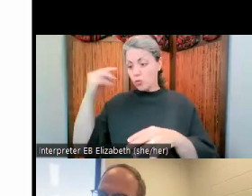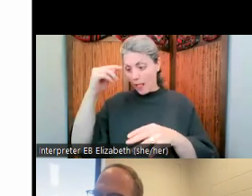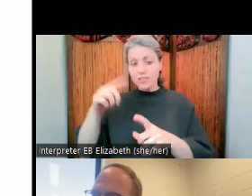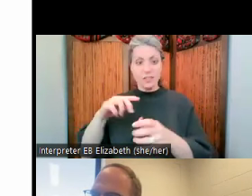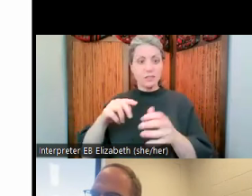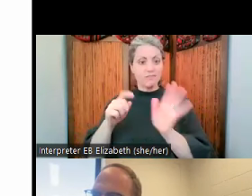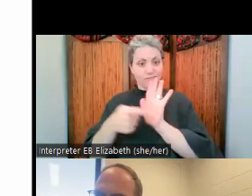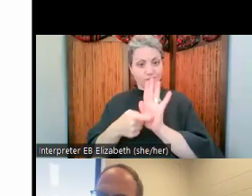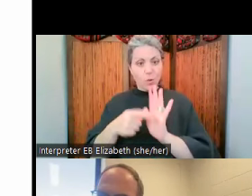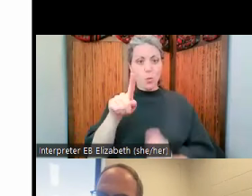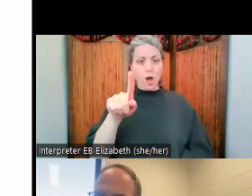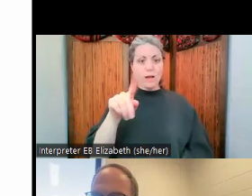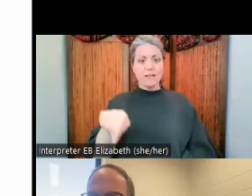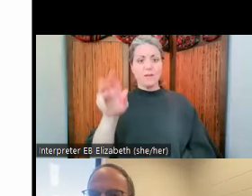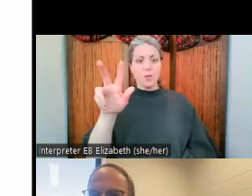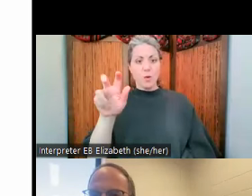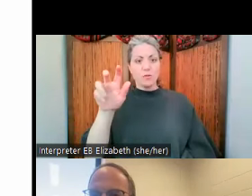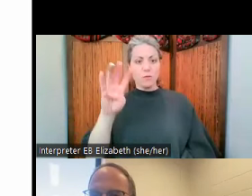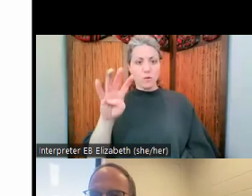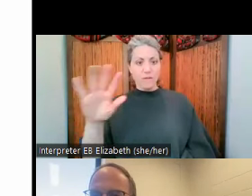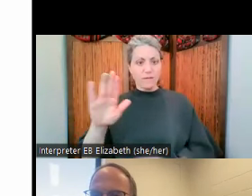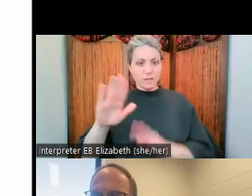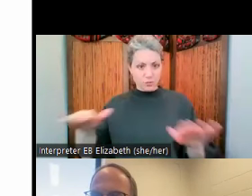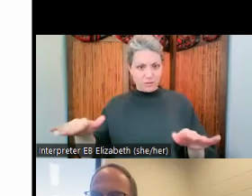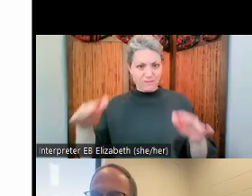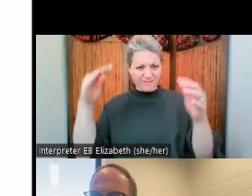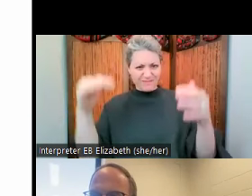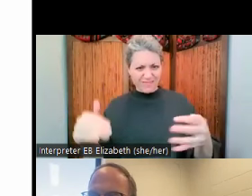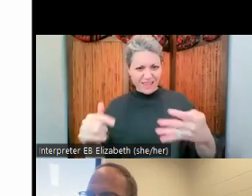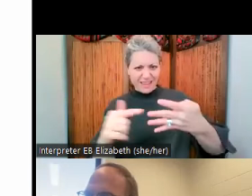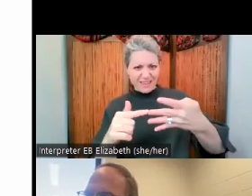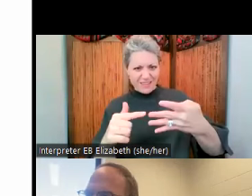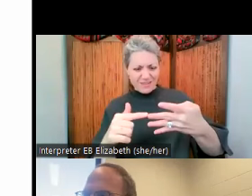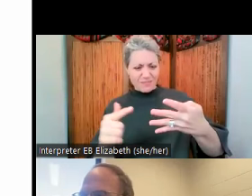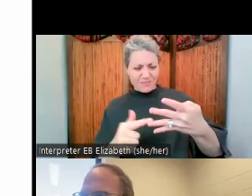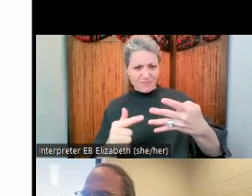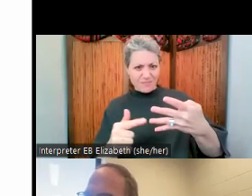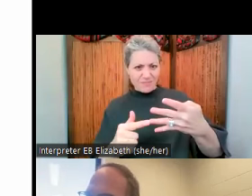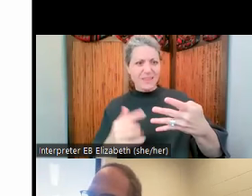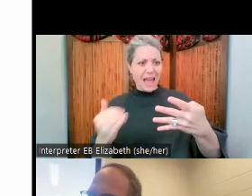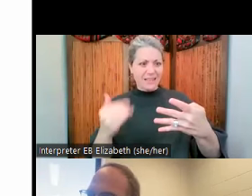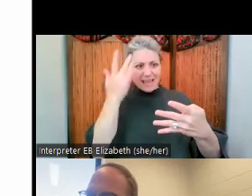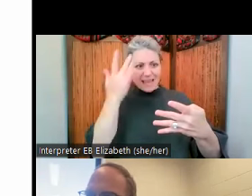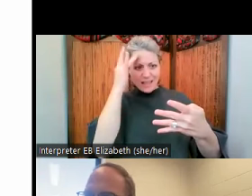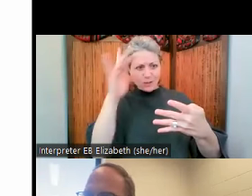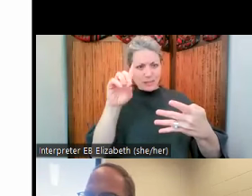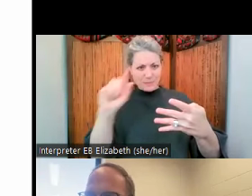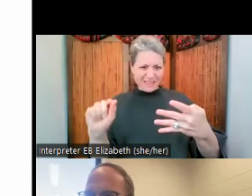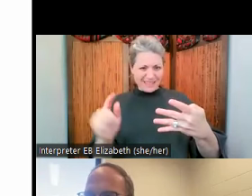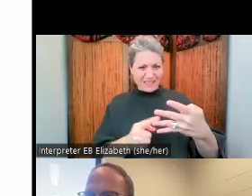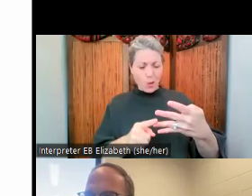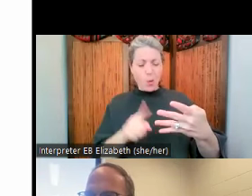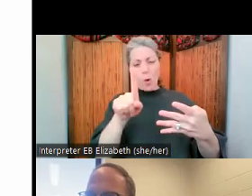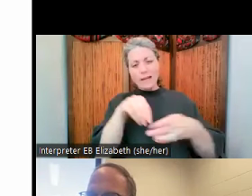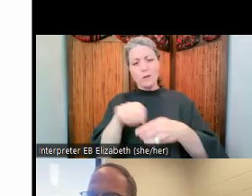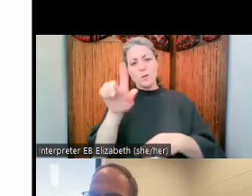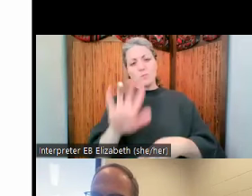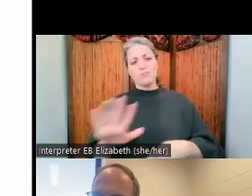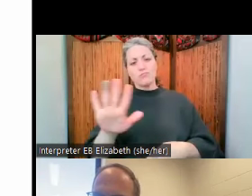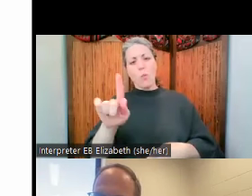Intellectual disability, again, one of the older established diagnoses, is about, by definition, 1 in 100